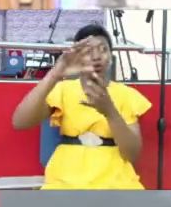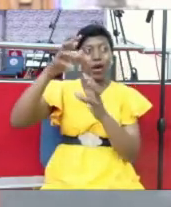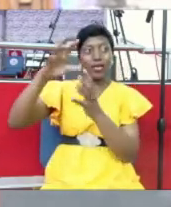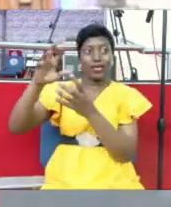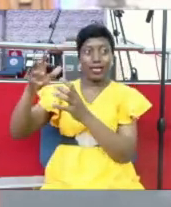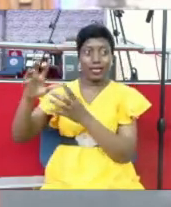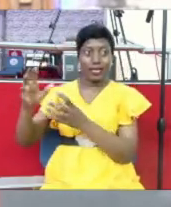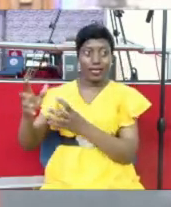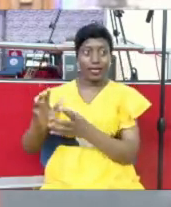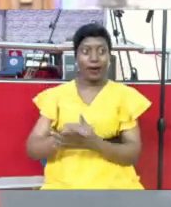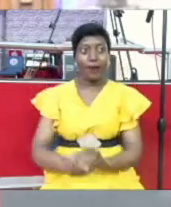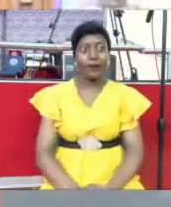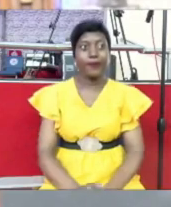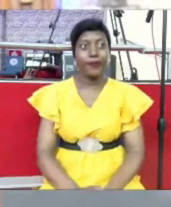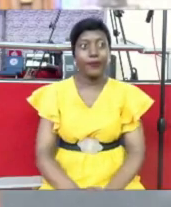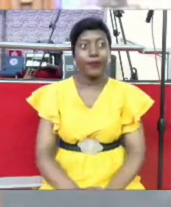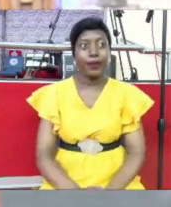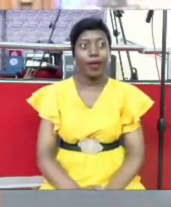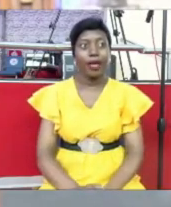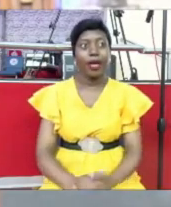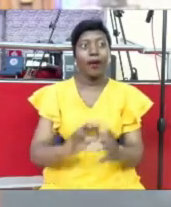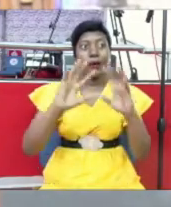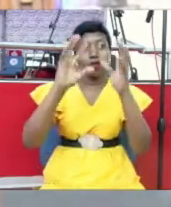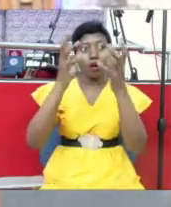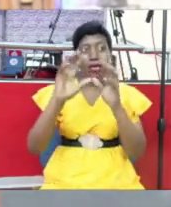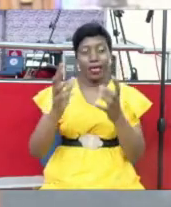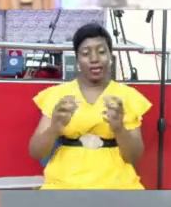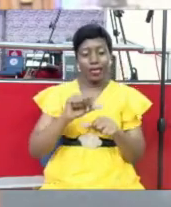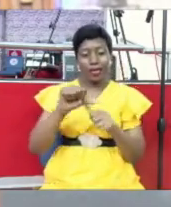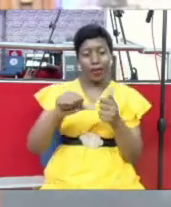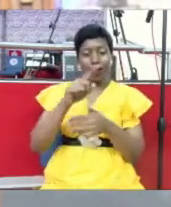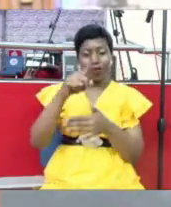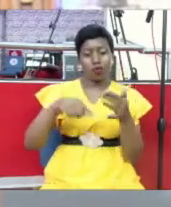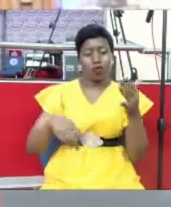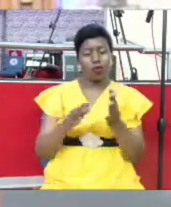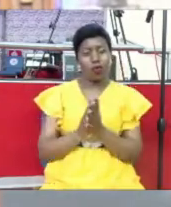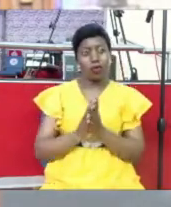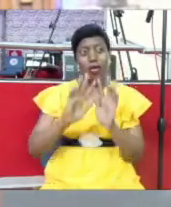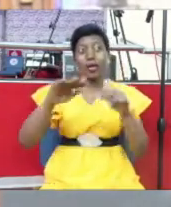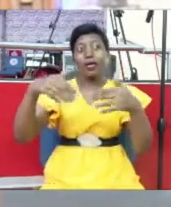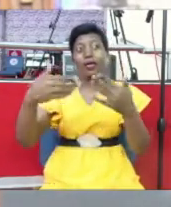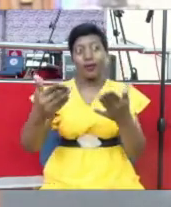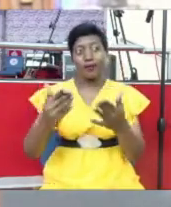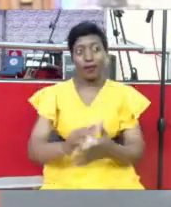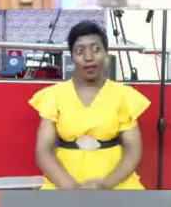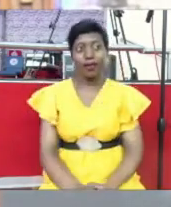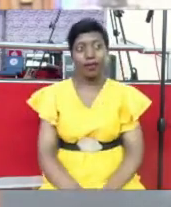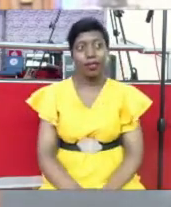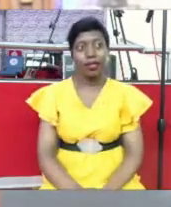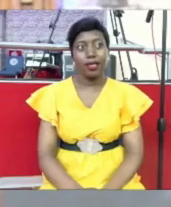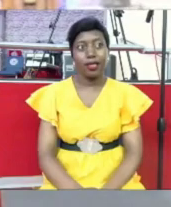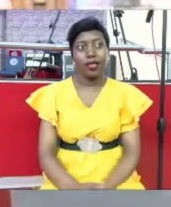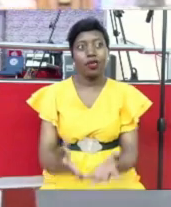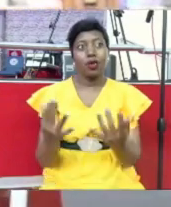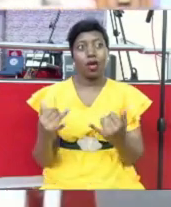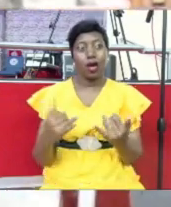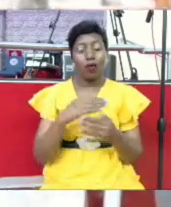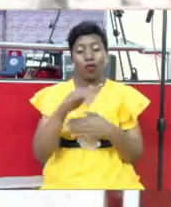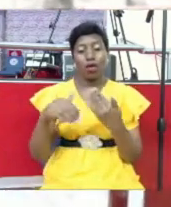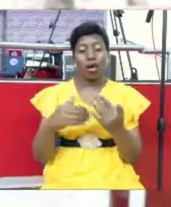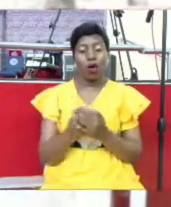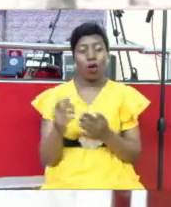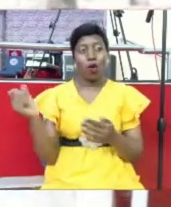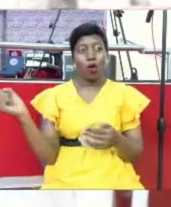akaanzisha masomo fulani. And the series is on giving. Na masomo ni ya kutoa. And so for this entire month, kwa